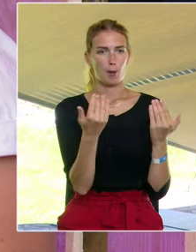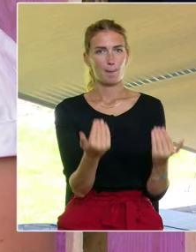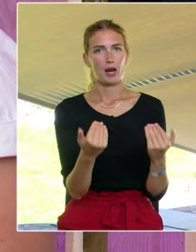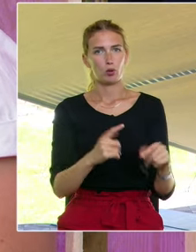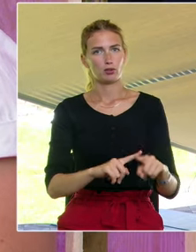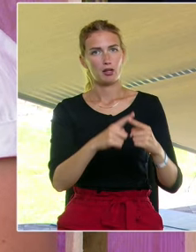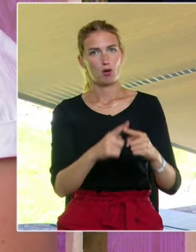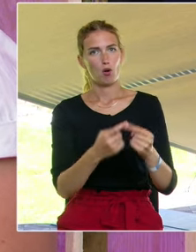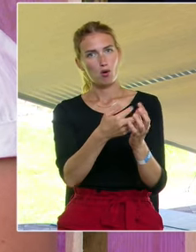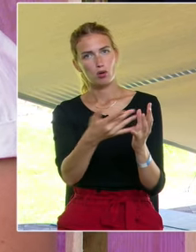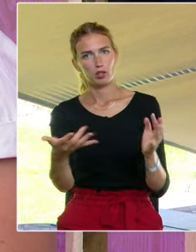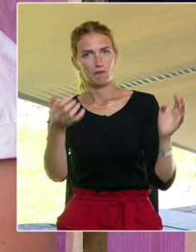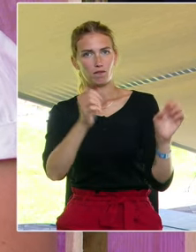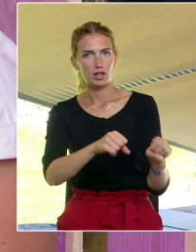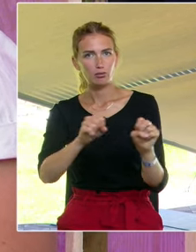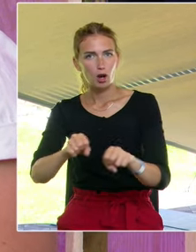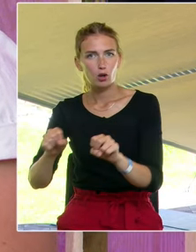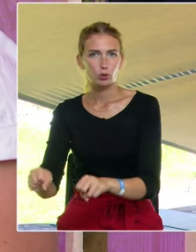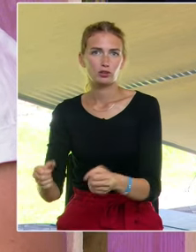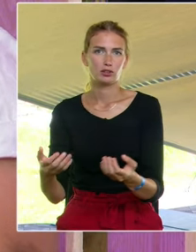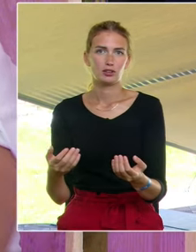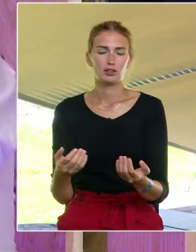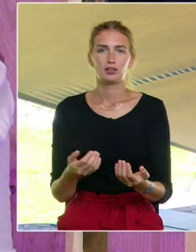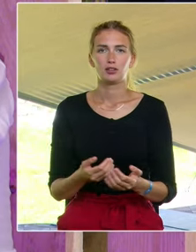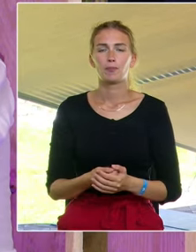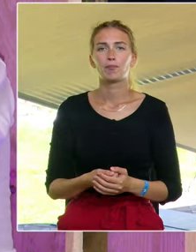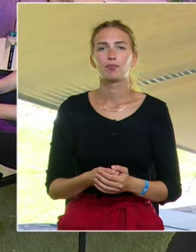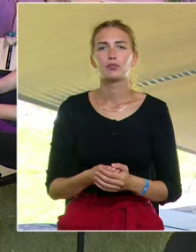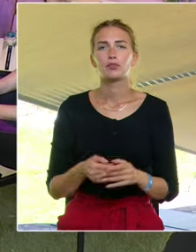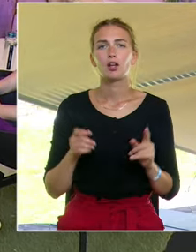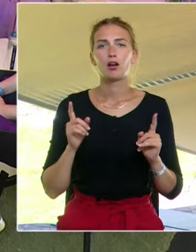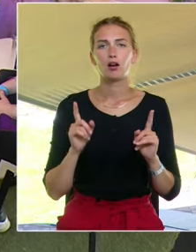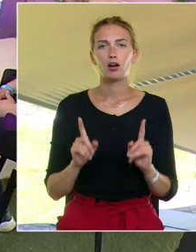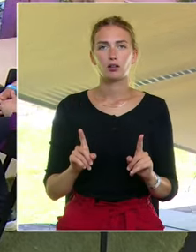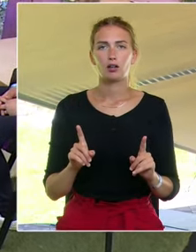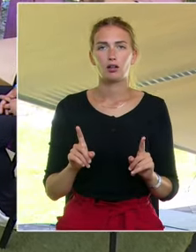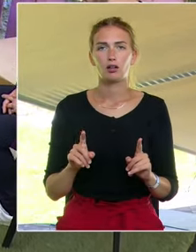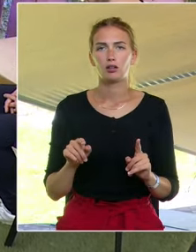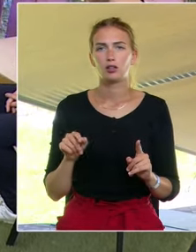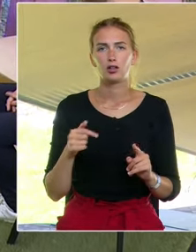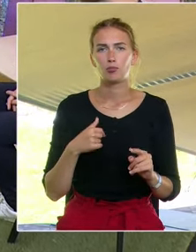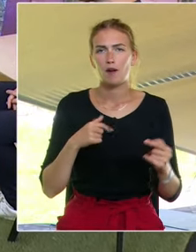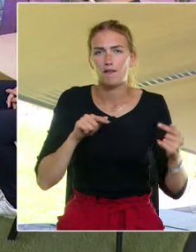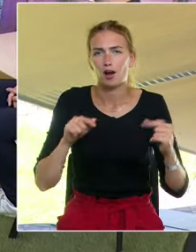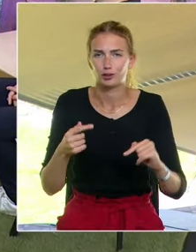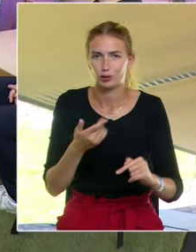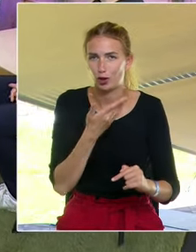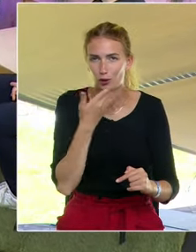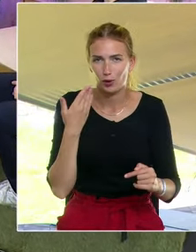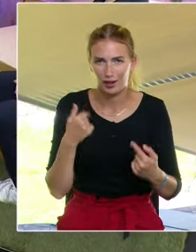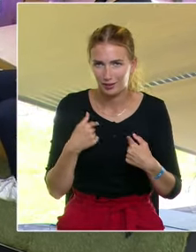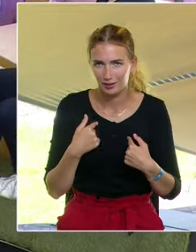an NFTs and where they are, so in the teenage years. But they're not actually opposing, and as I said, I'm a jack of all trades,